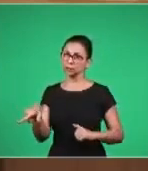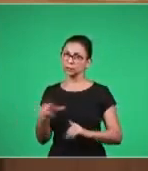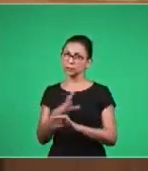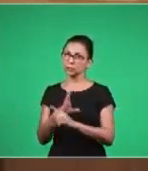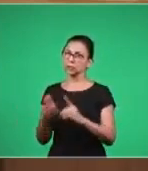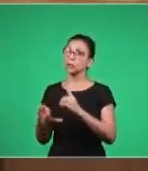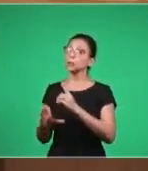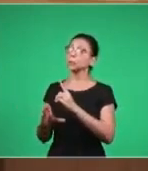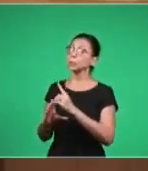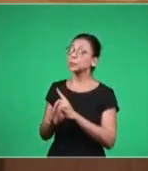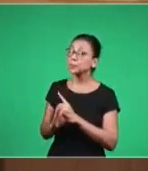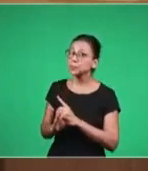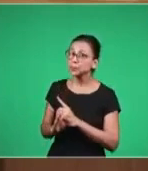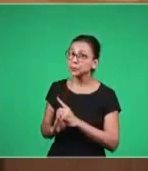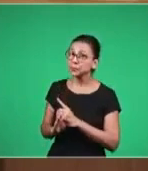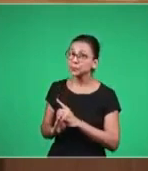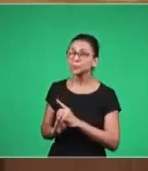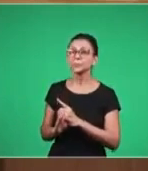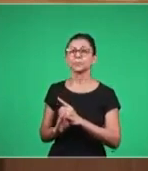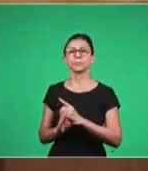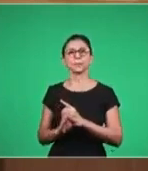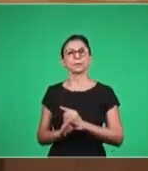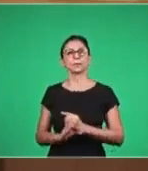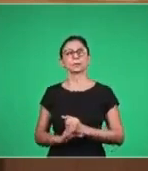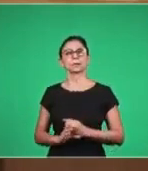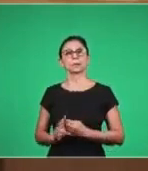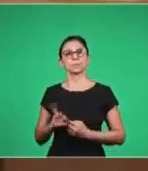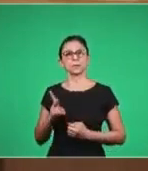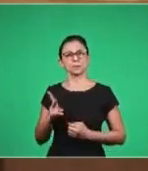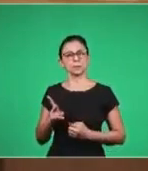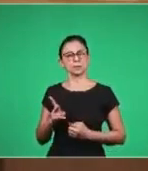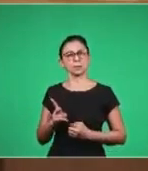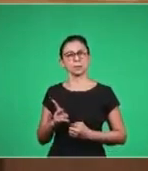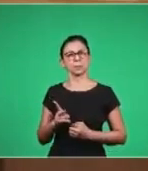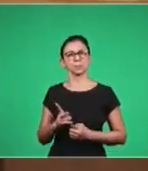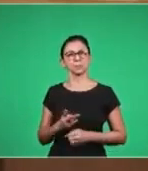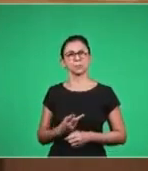in church to dedicate to the service and to God.